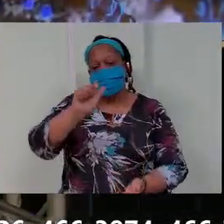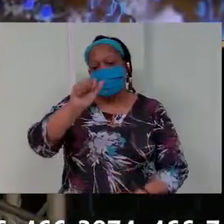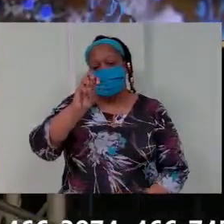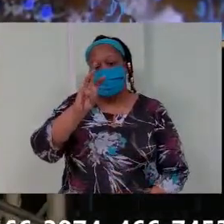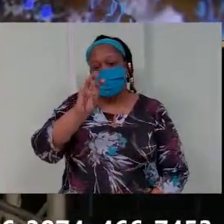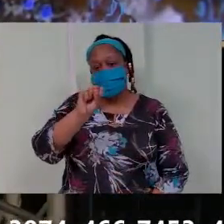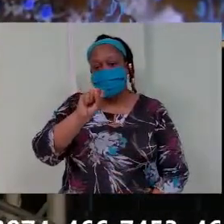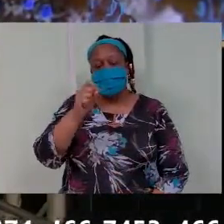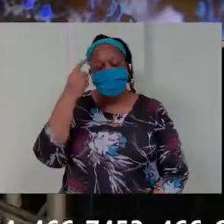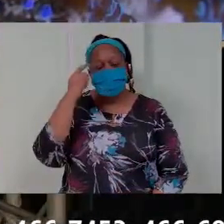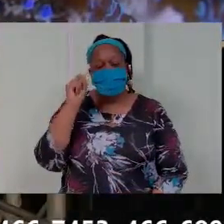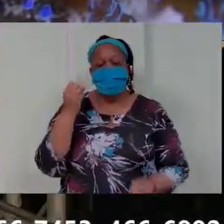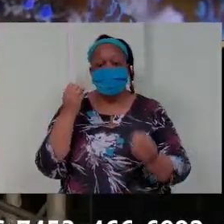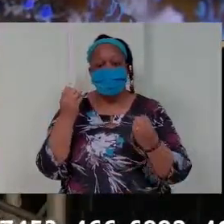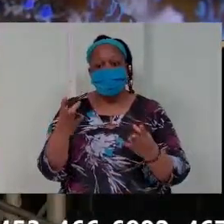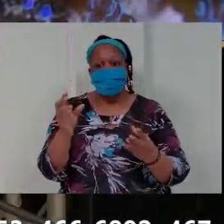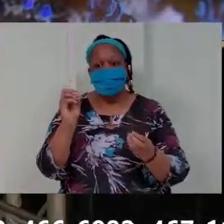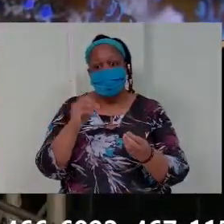briefing.